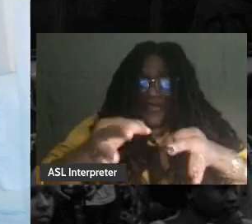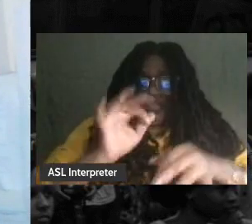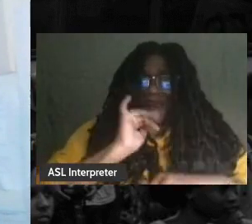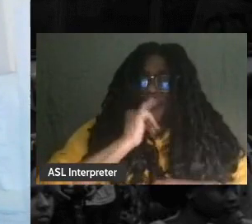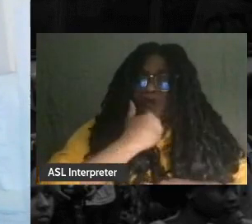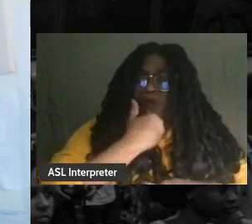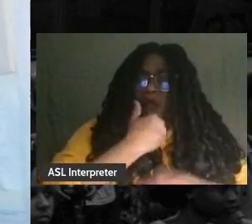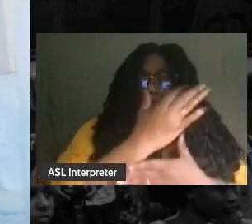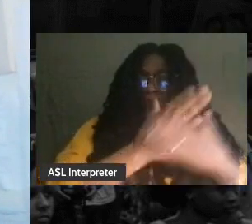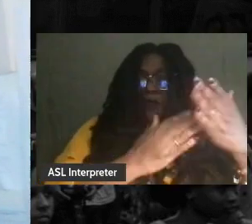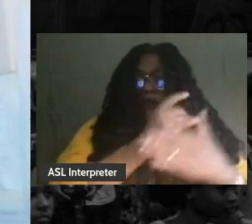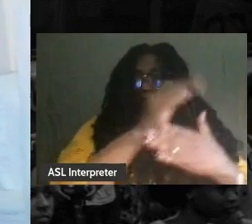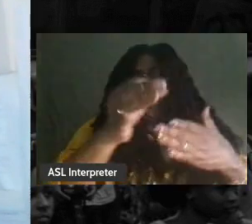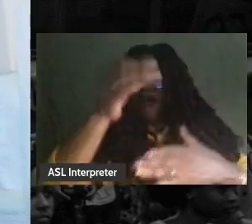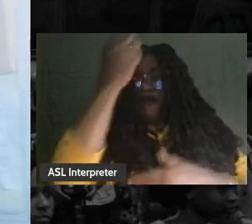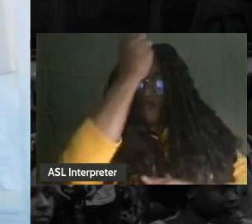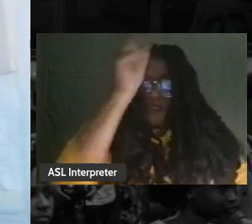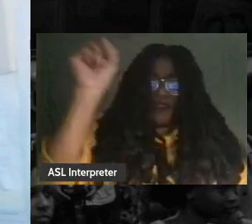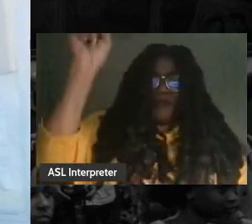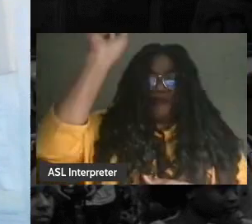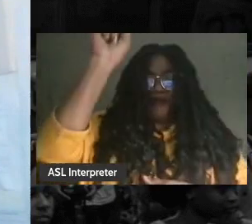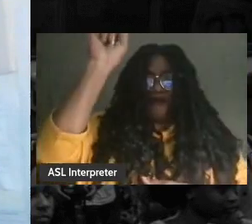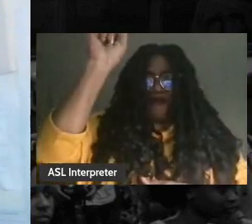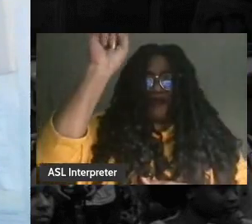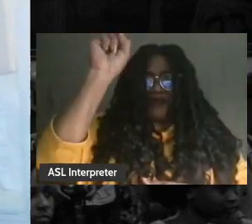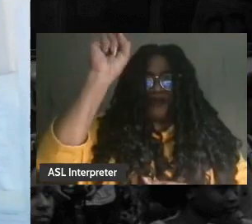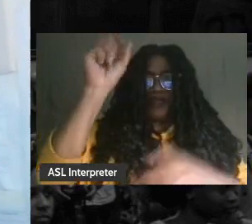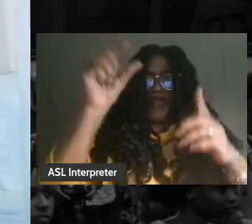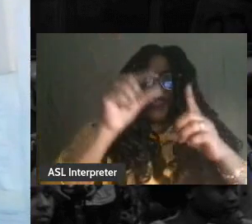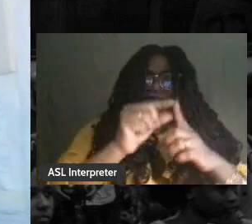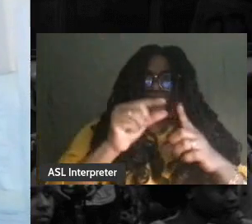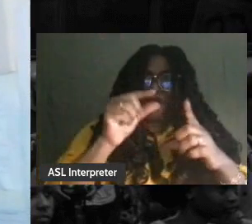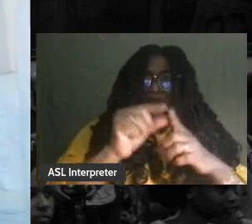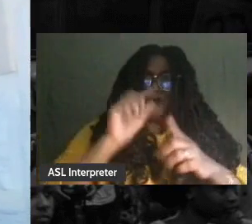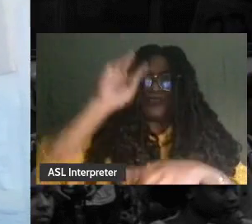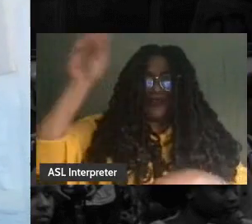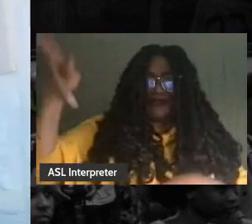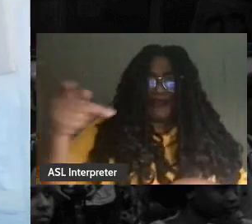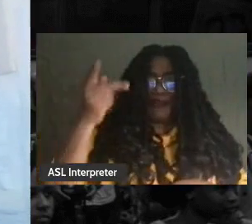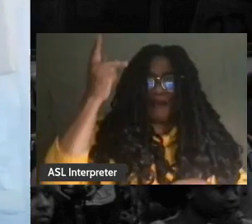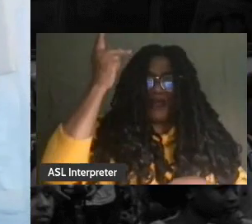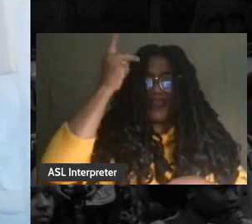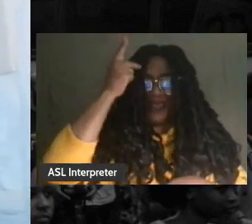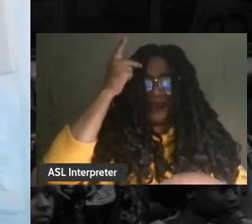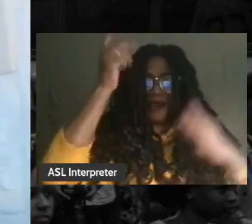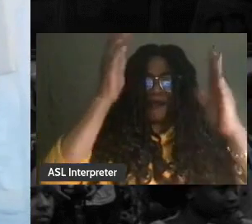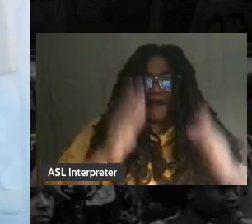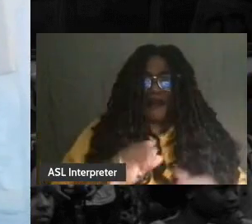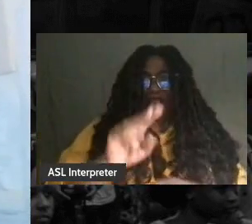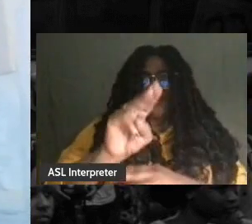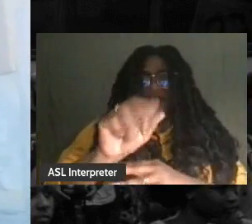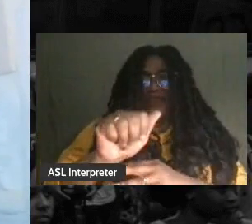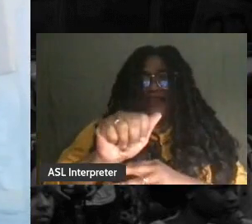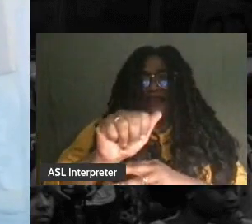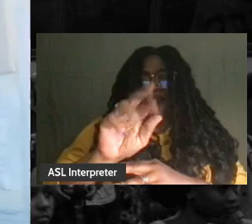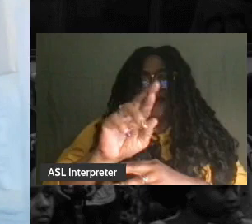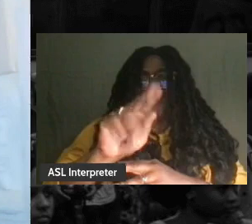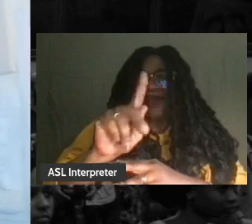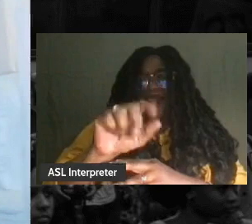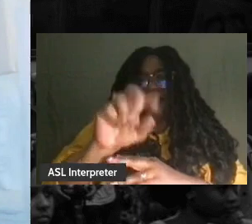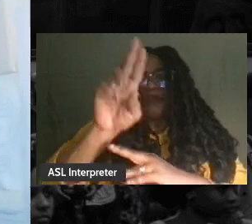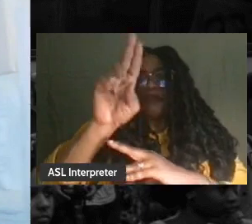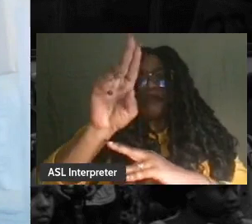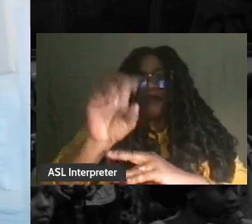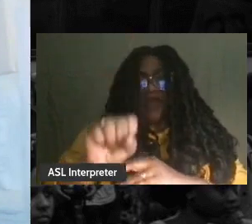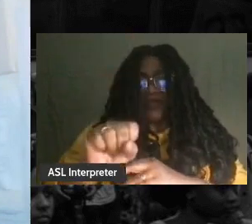movement. In the words of the great Afrocentric political activist and orator Marcus Garvey, a people without